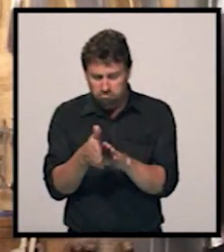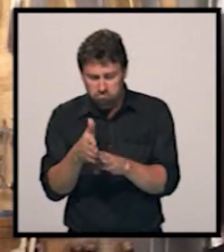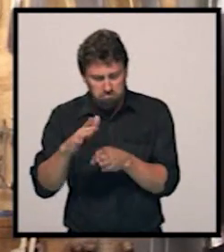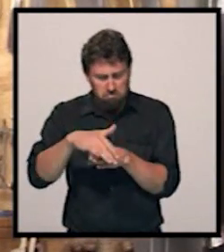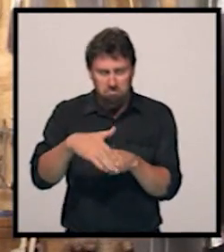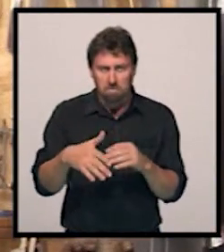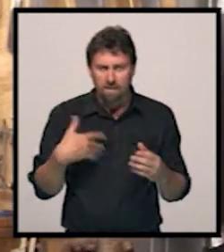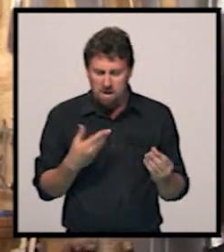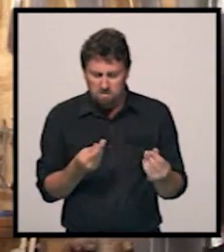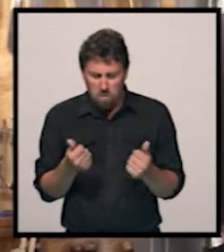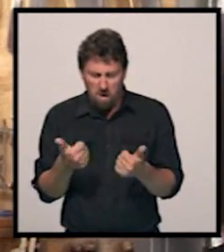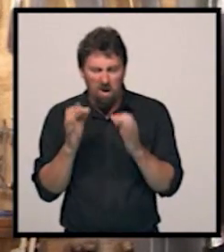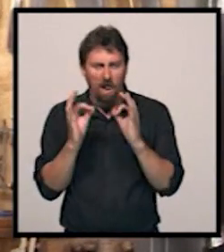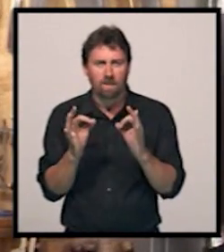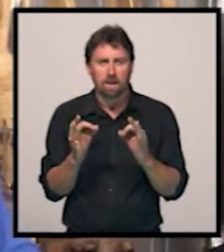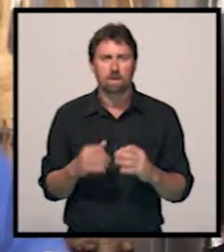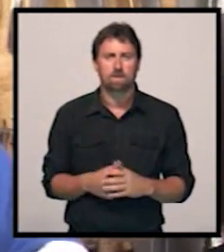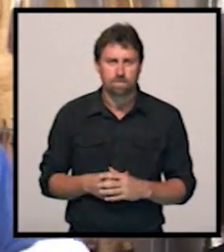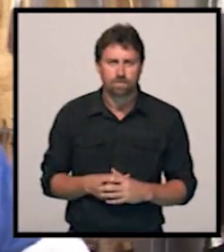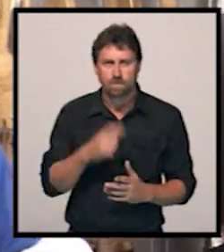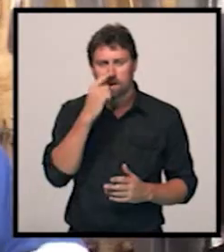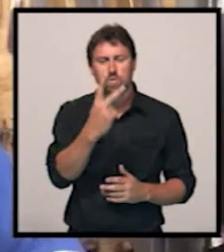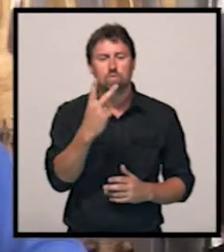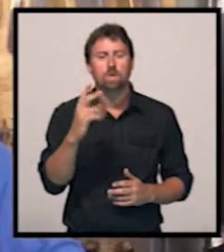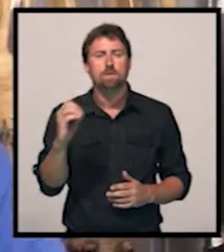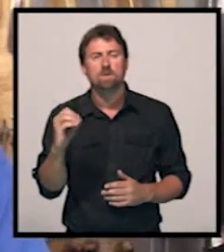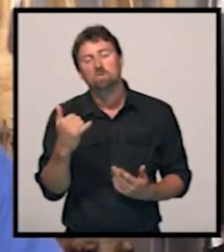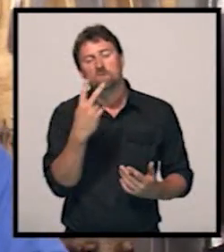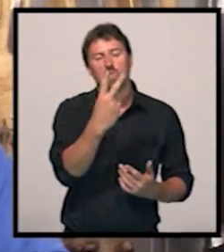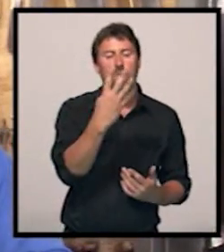grab a bit of 220 or 240